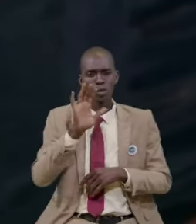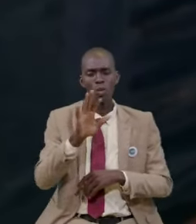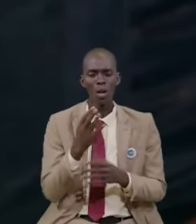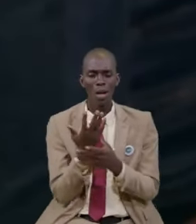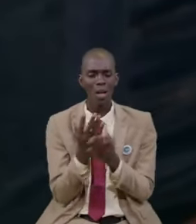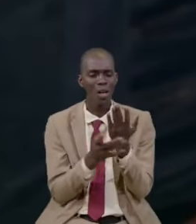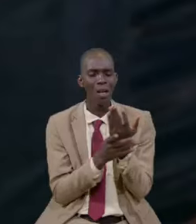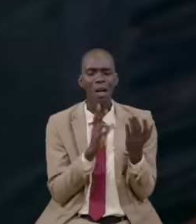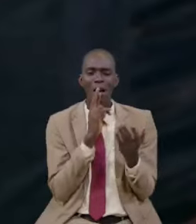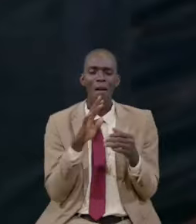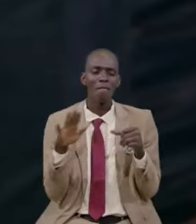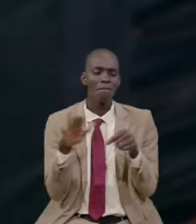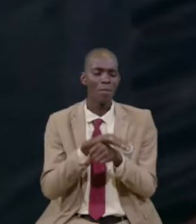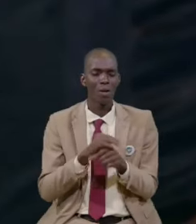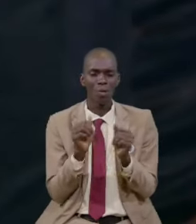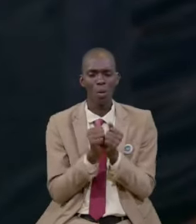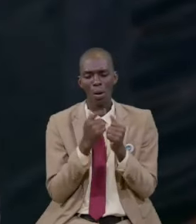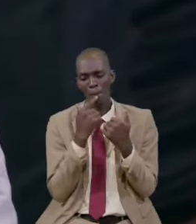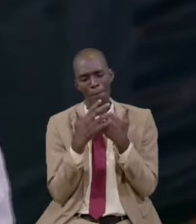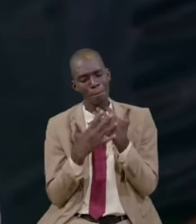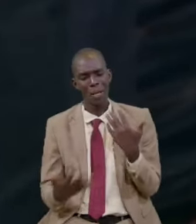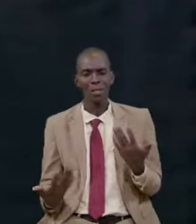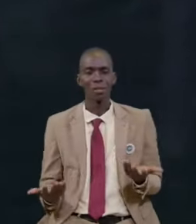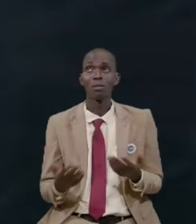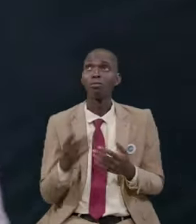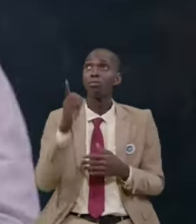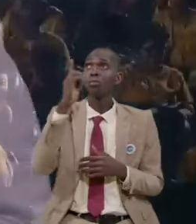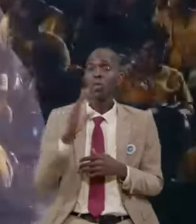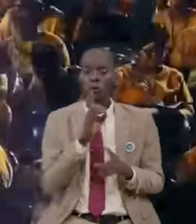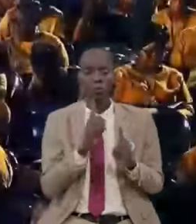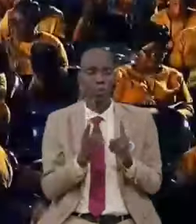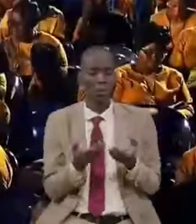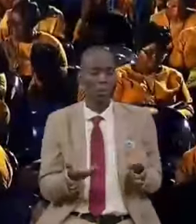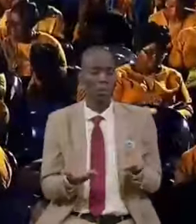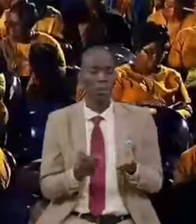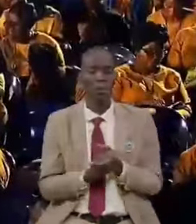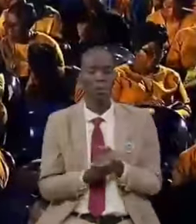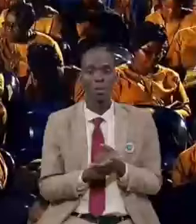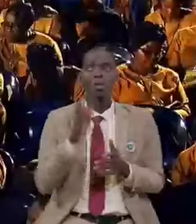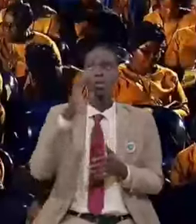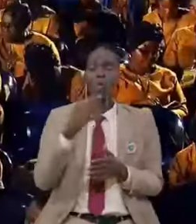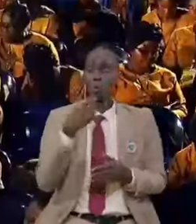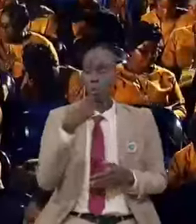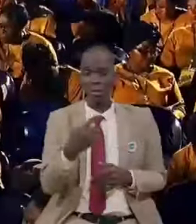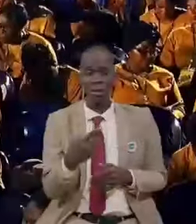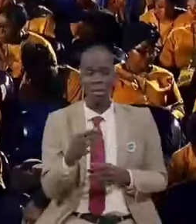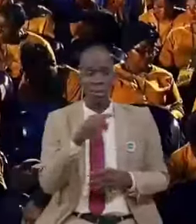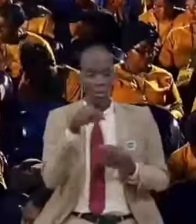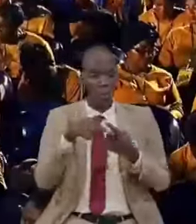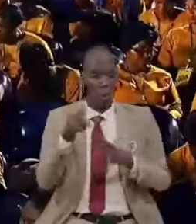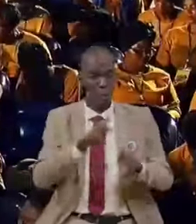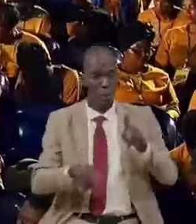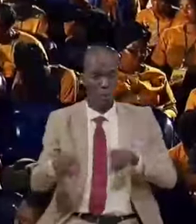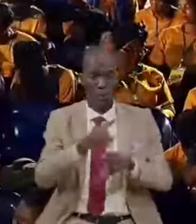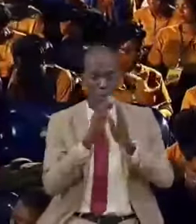blood. That's God saying that when the people prayed and when they fasted, you will not